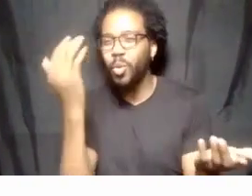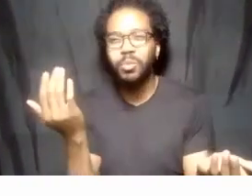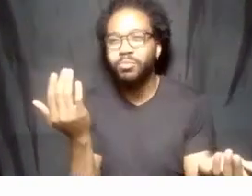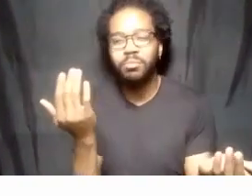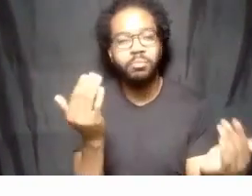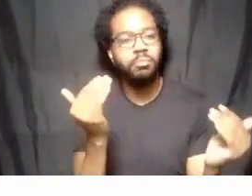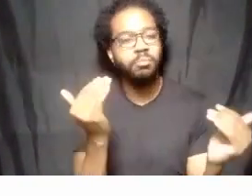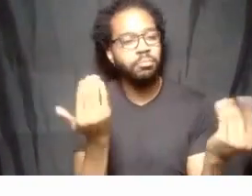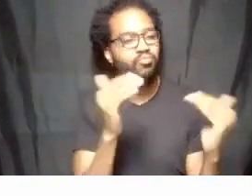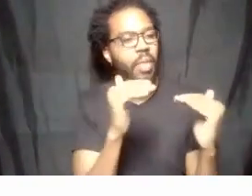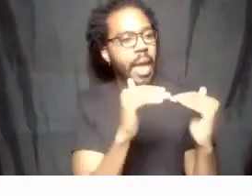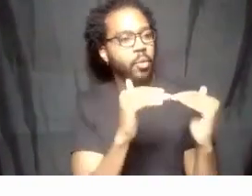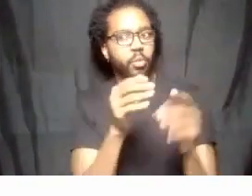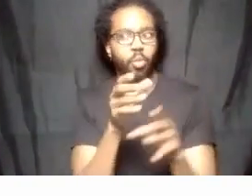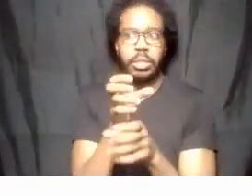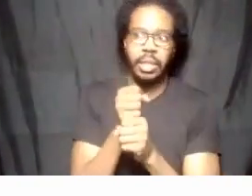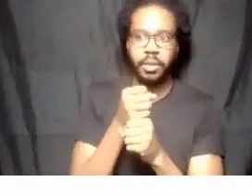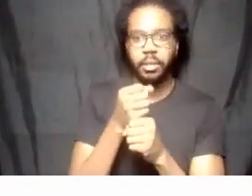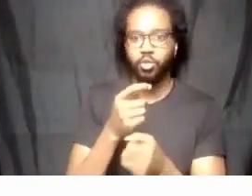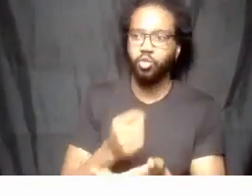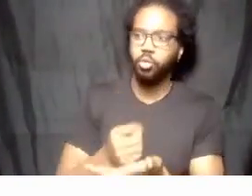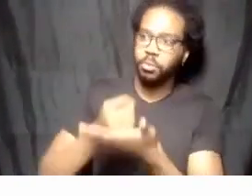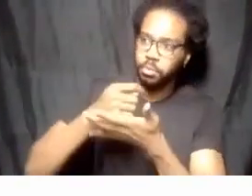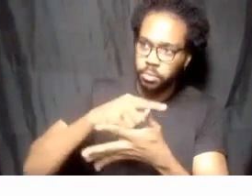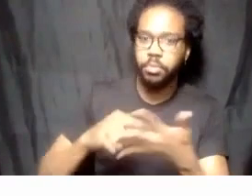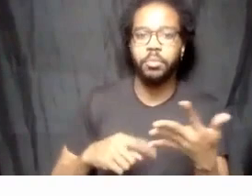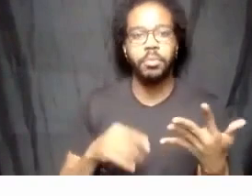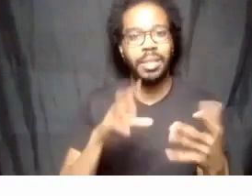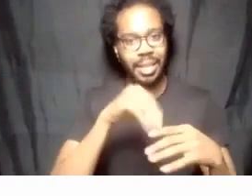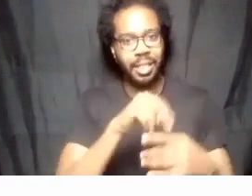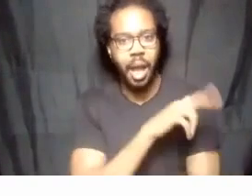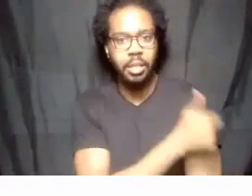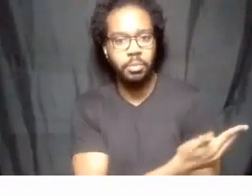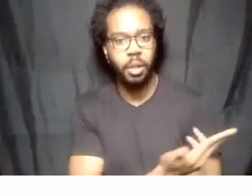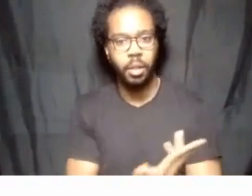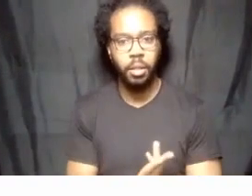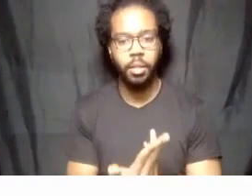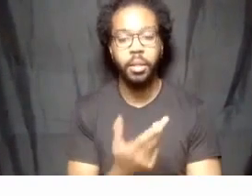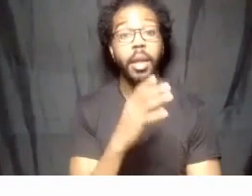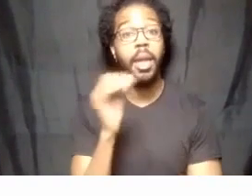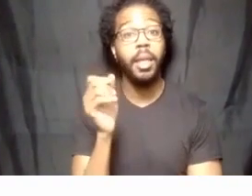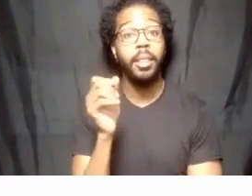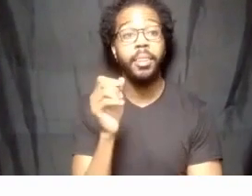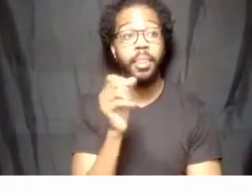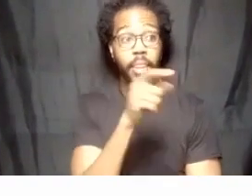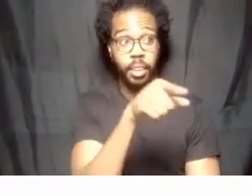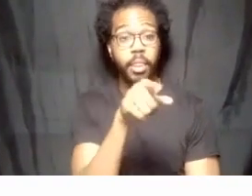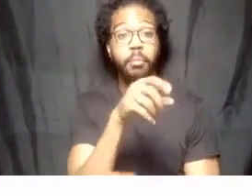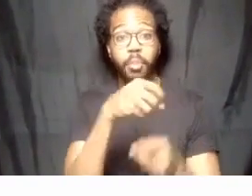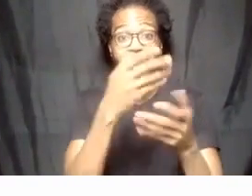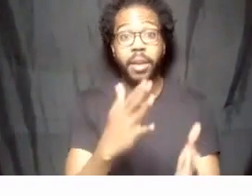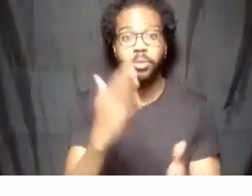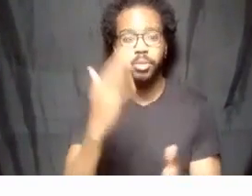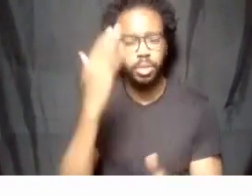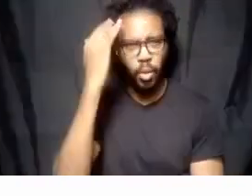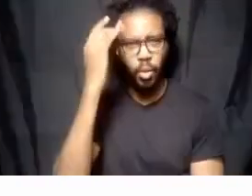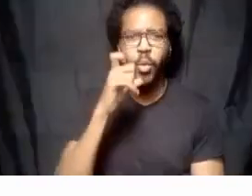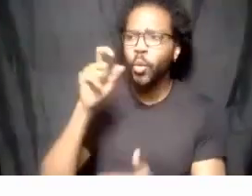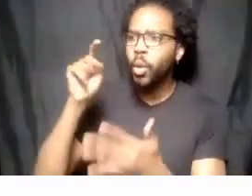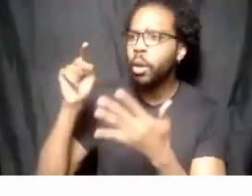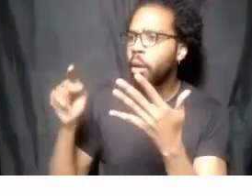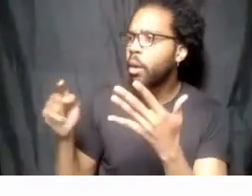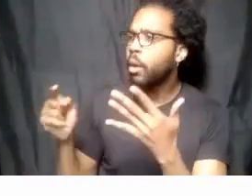adequately receiving the treatment when they're in the hospital. And the providers are well aware of who those people are.